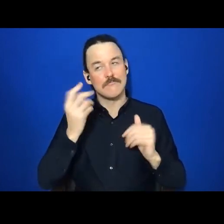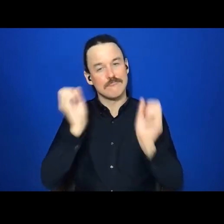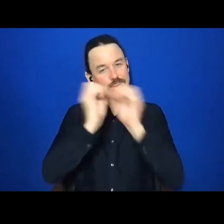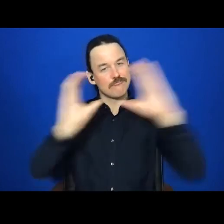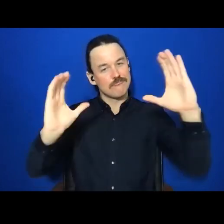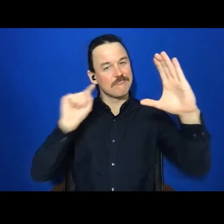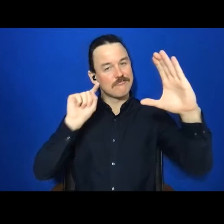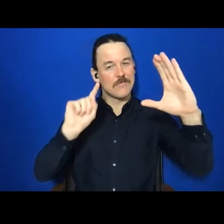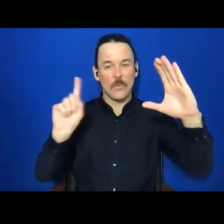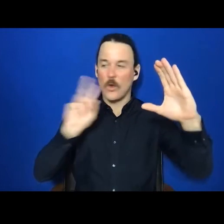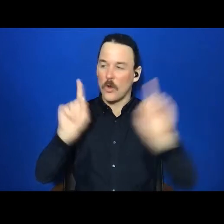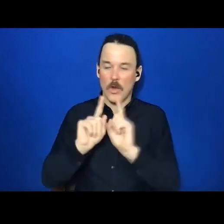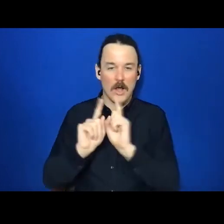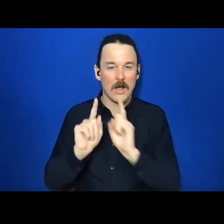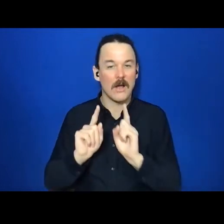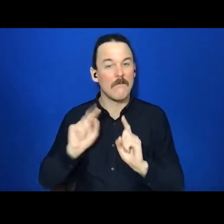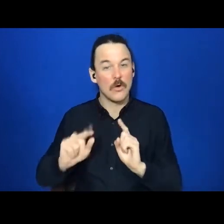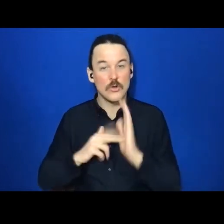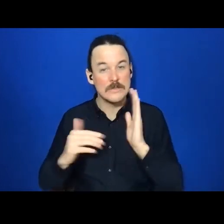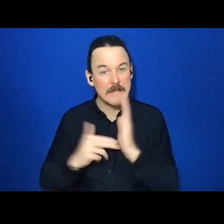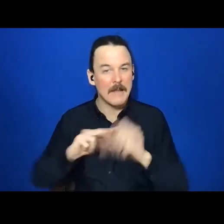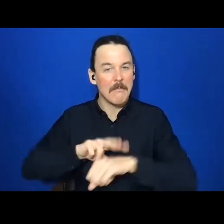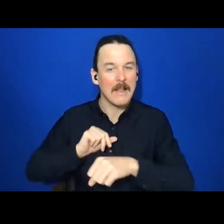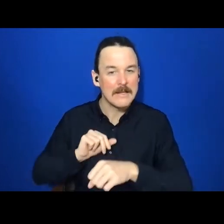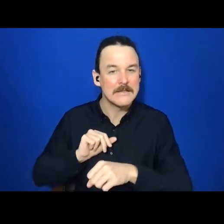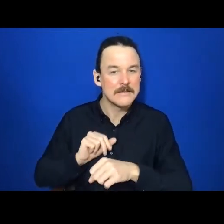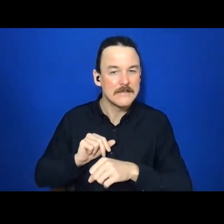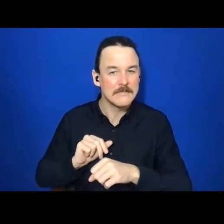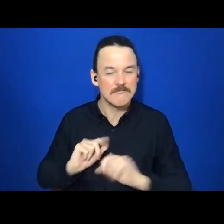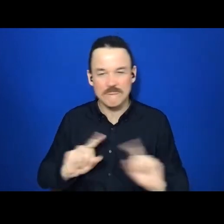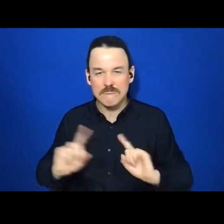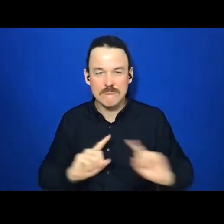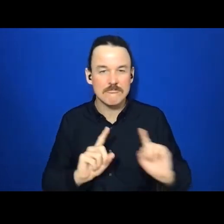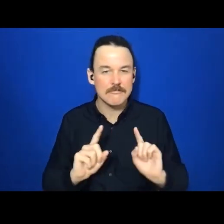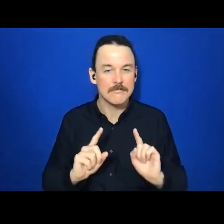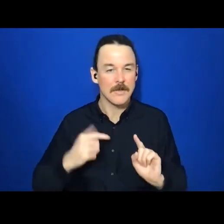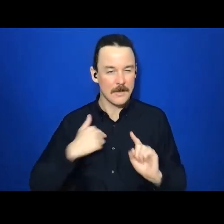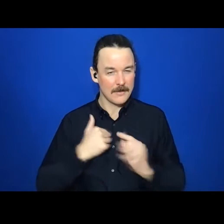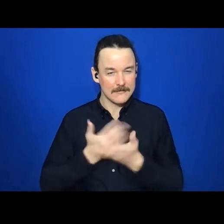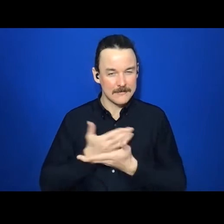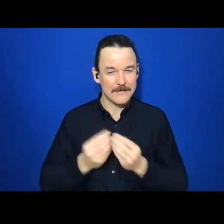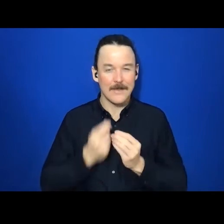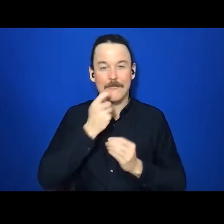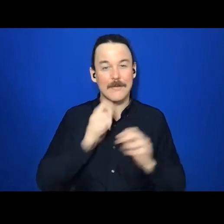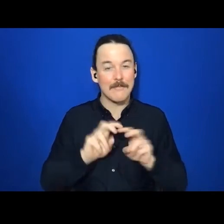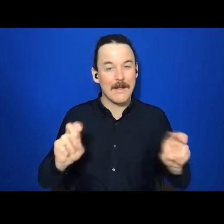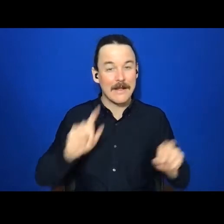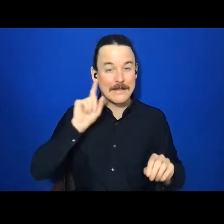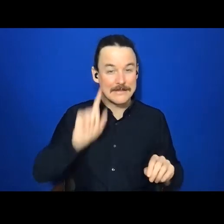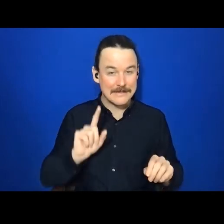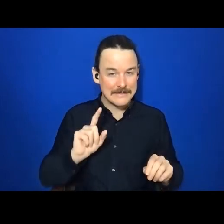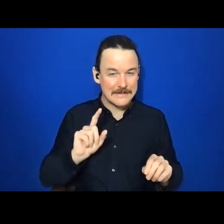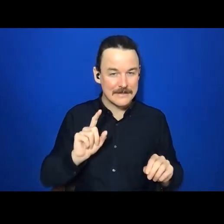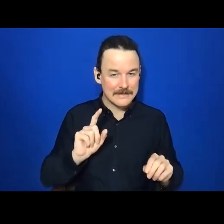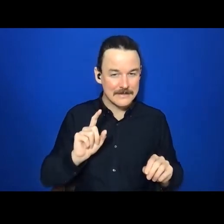those subjects and more, our first panellist, who I caught up with yesterday, because unfortunately he's